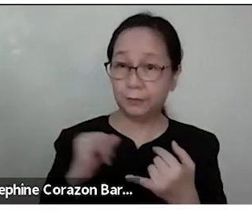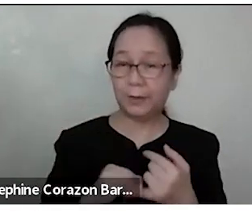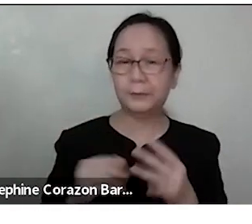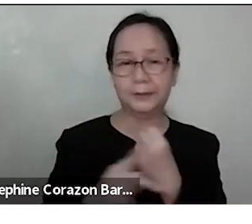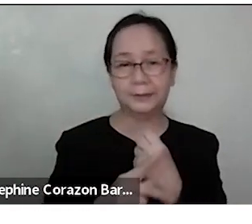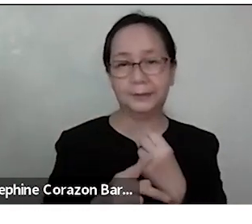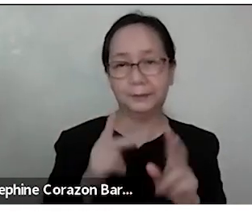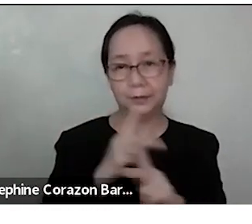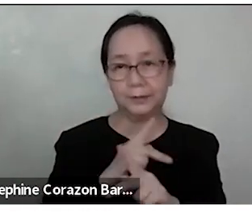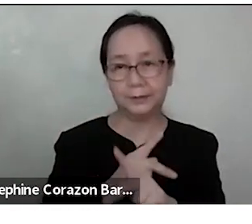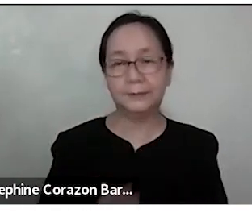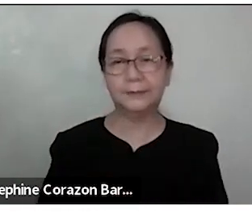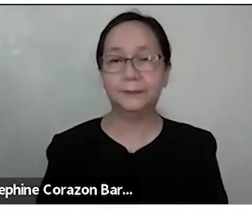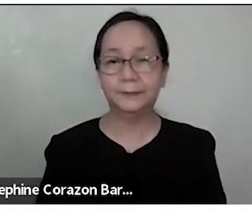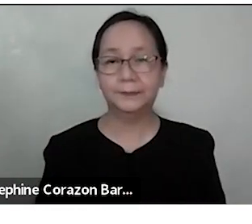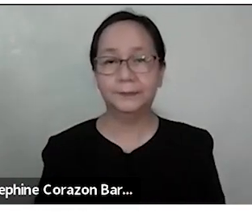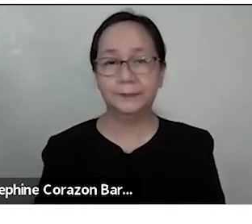protected.